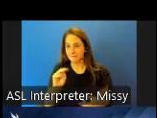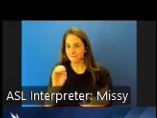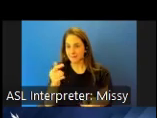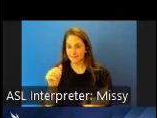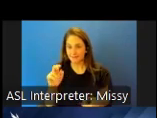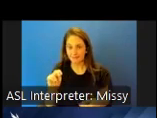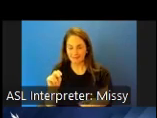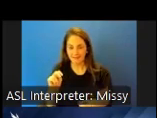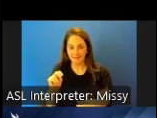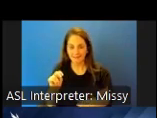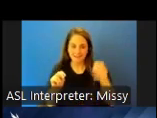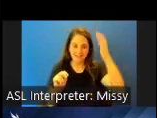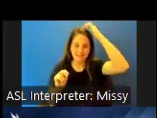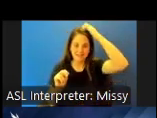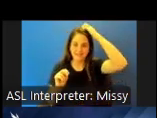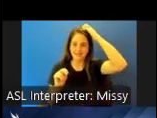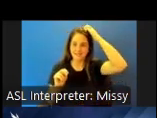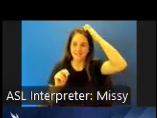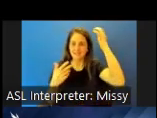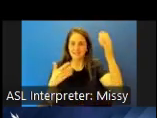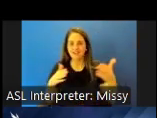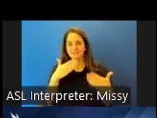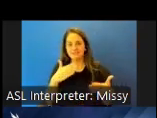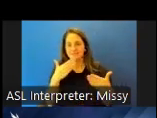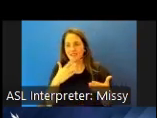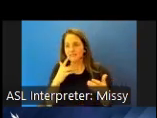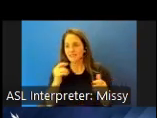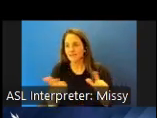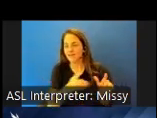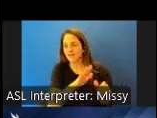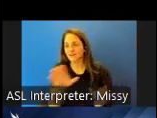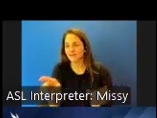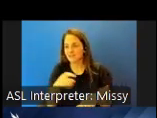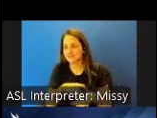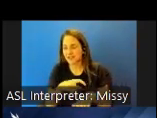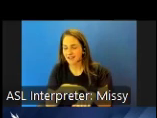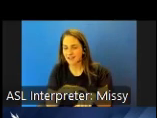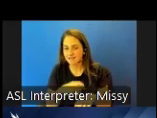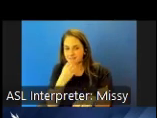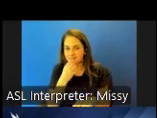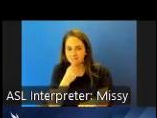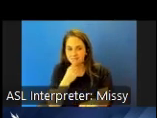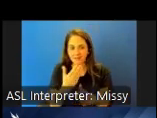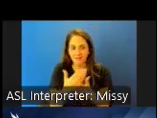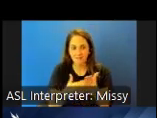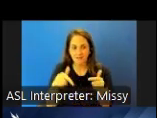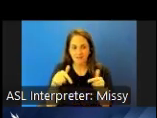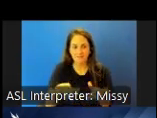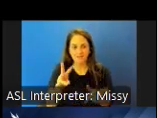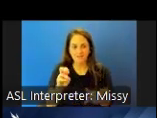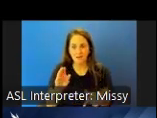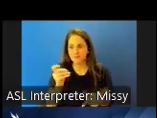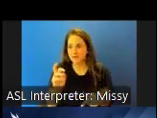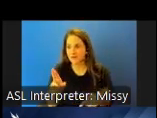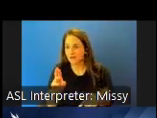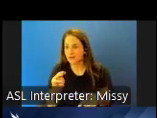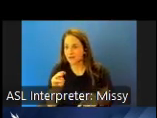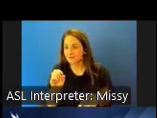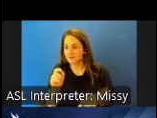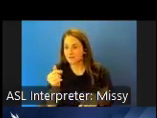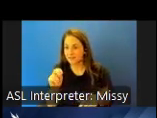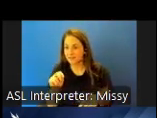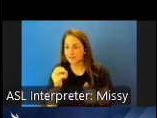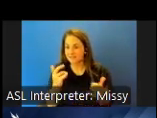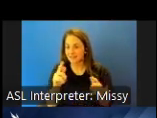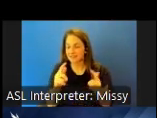as we are grateful for everyone's time and being a part of this webinar. So Megan, I'm going to